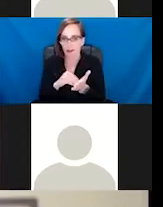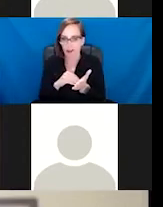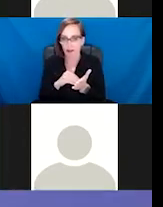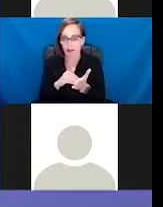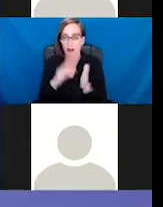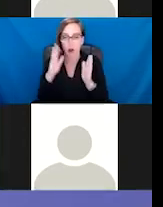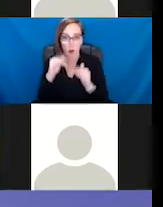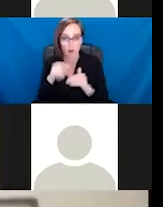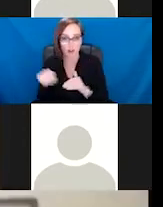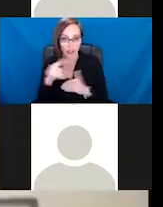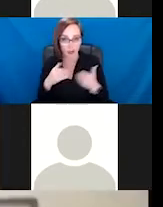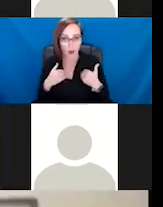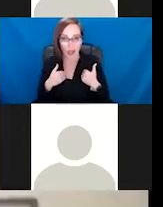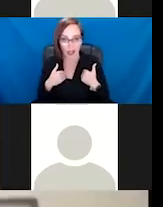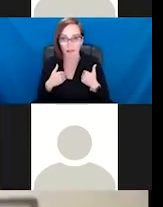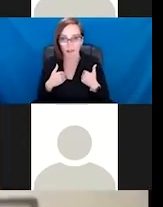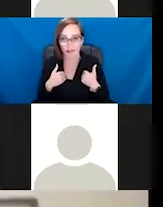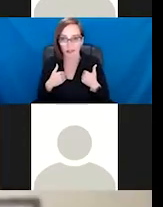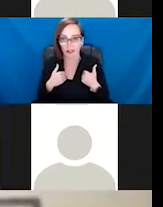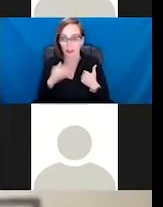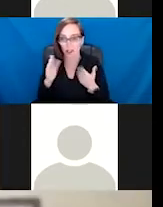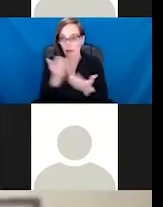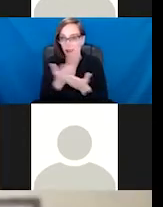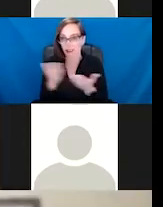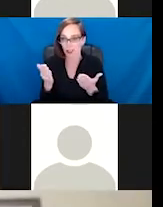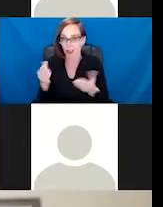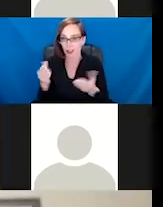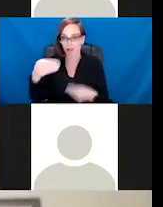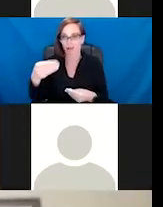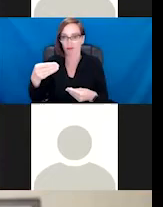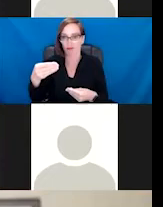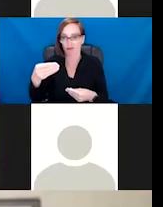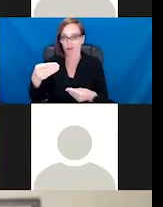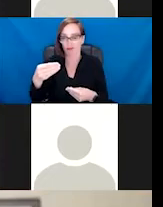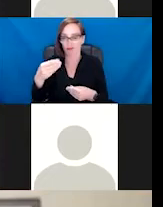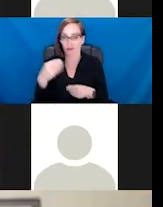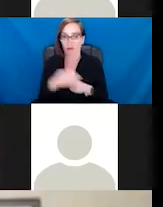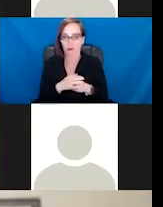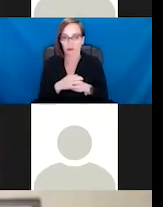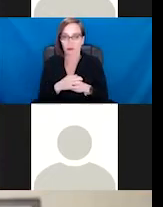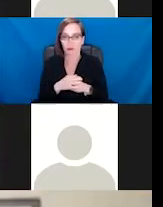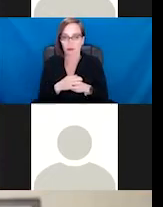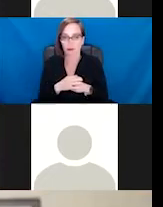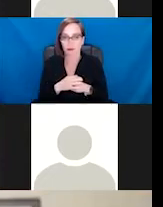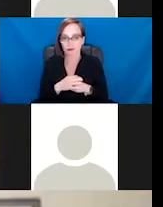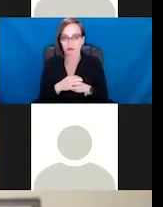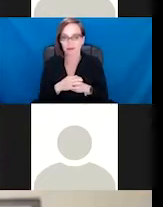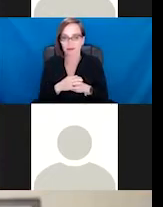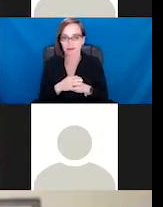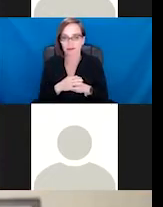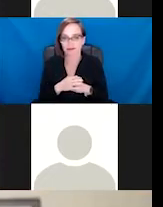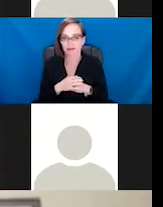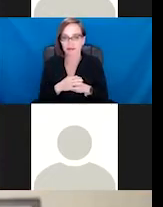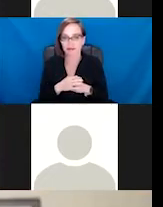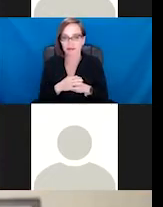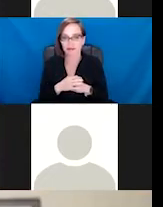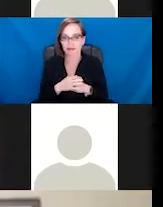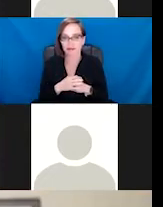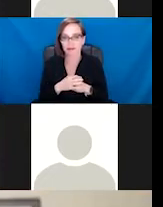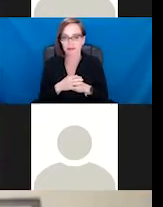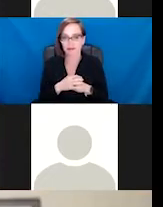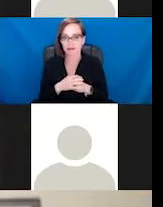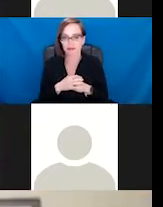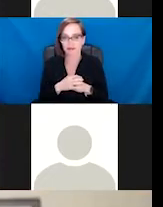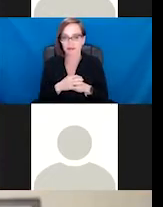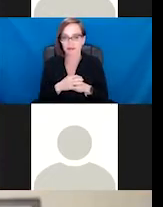have that in your materials. You should have that. Yep, there we go. And again, we